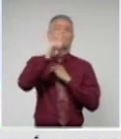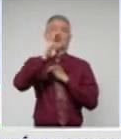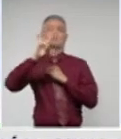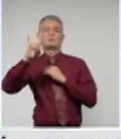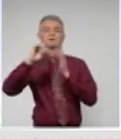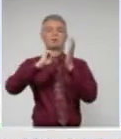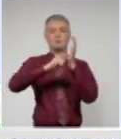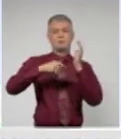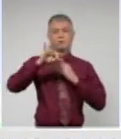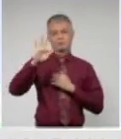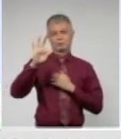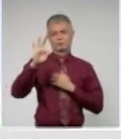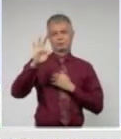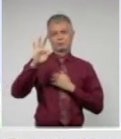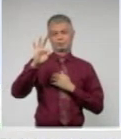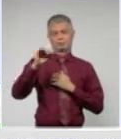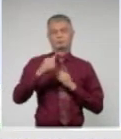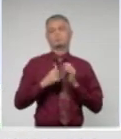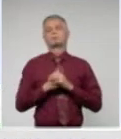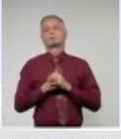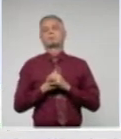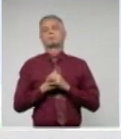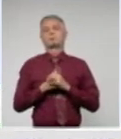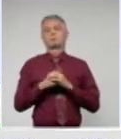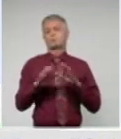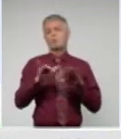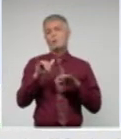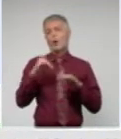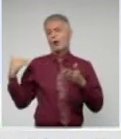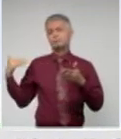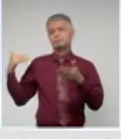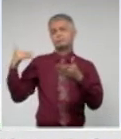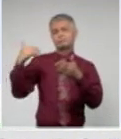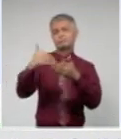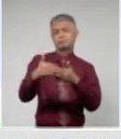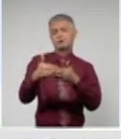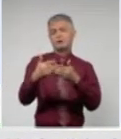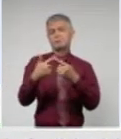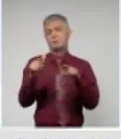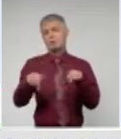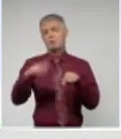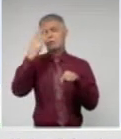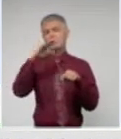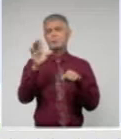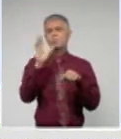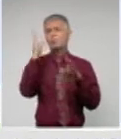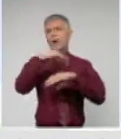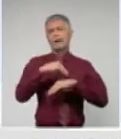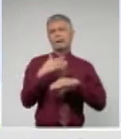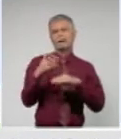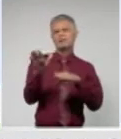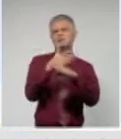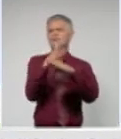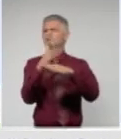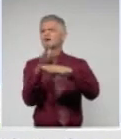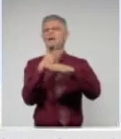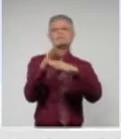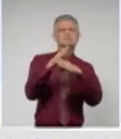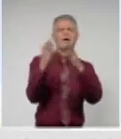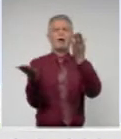testing, and this figure rises to 64.2% of cases over the last 15